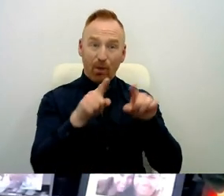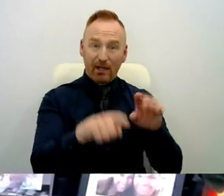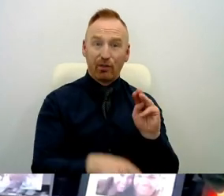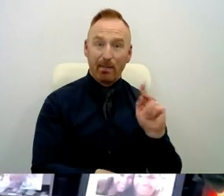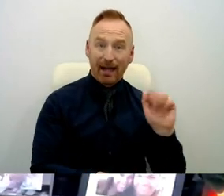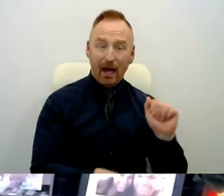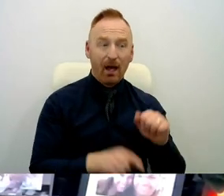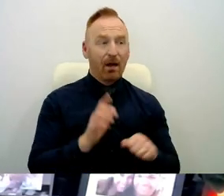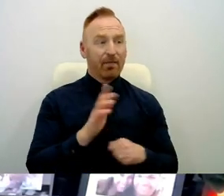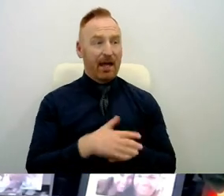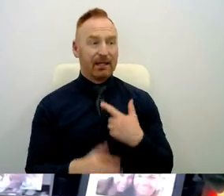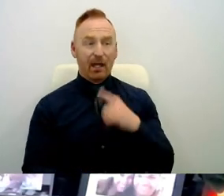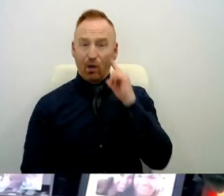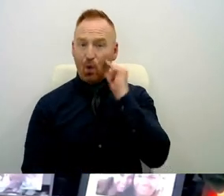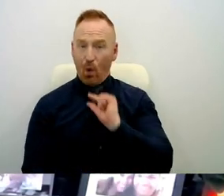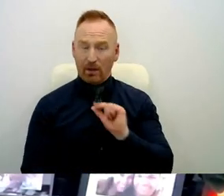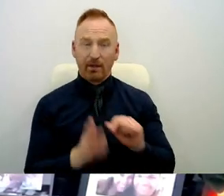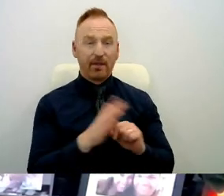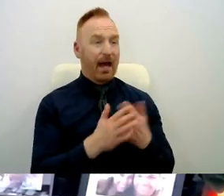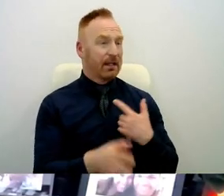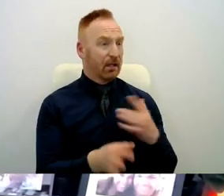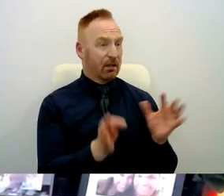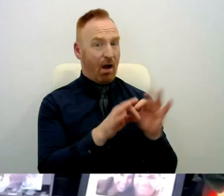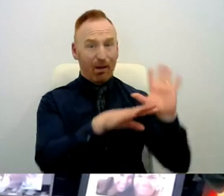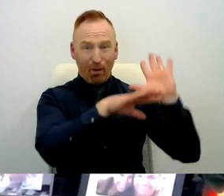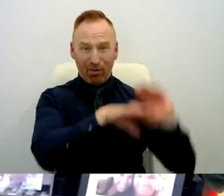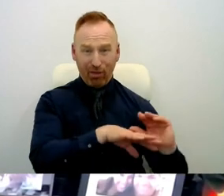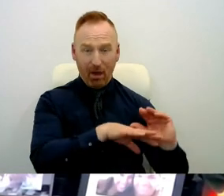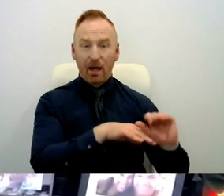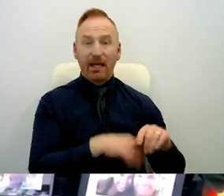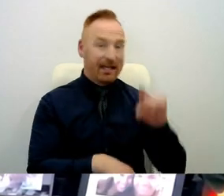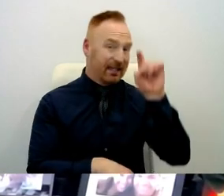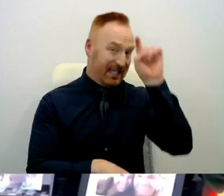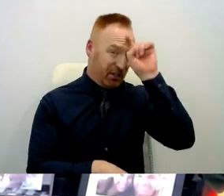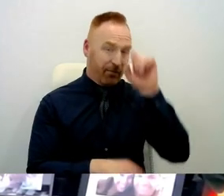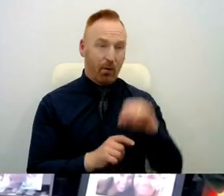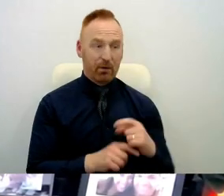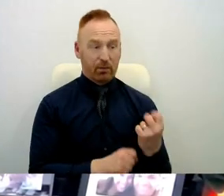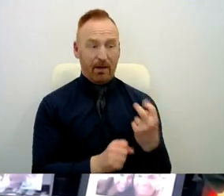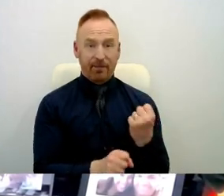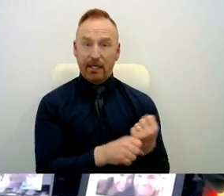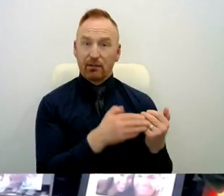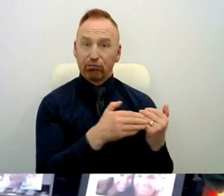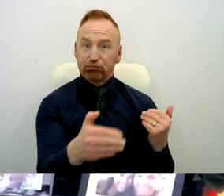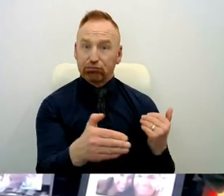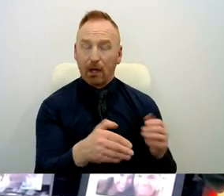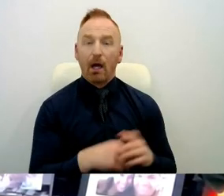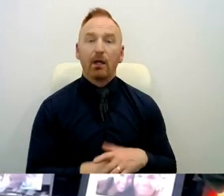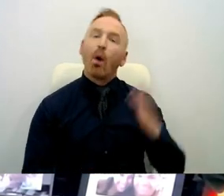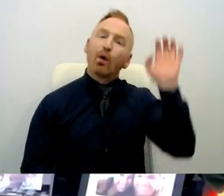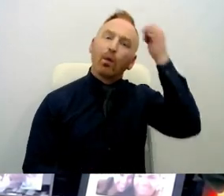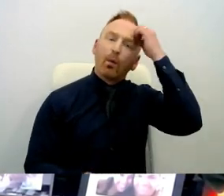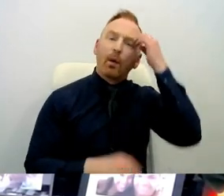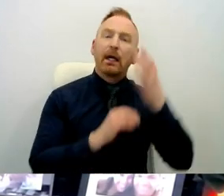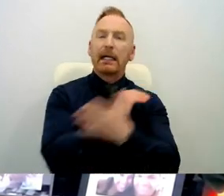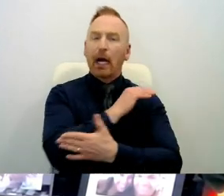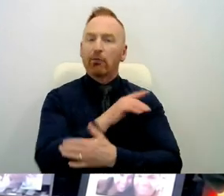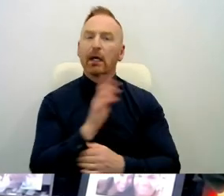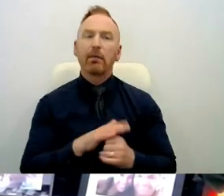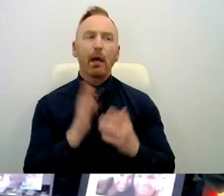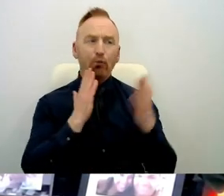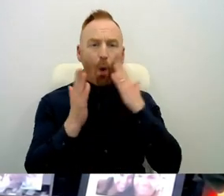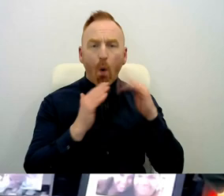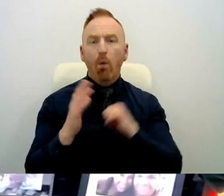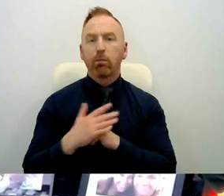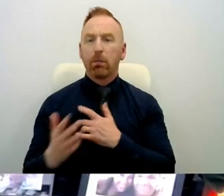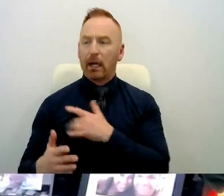to Mecca devalued the price of gold in Egypt for approximately 12 years. So European nations were well aware and had